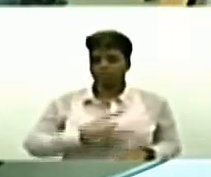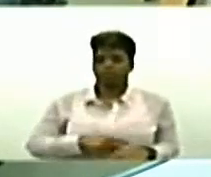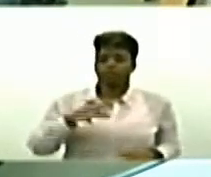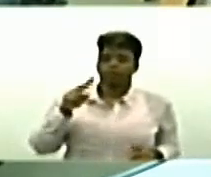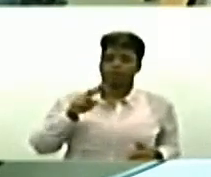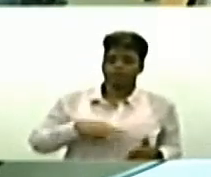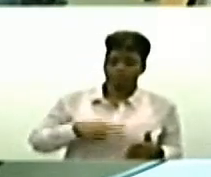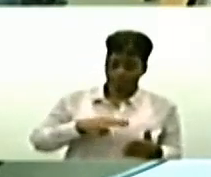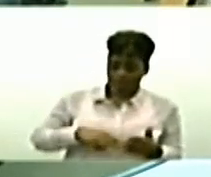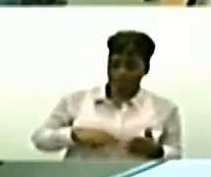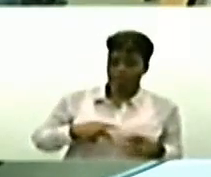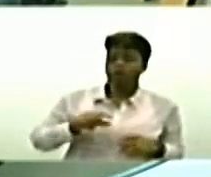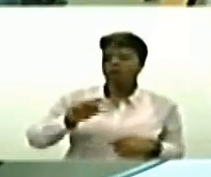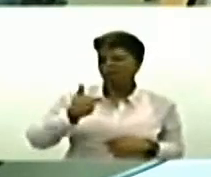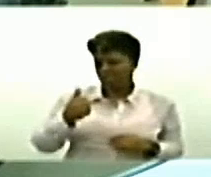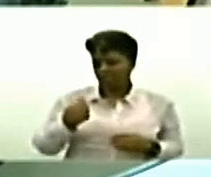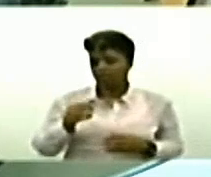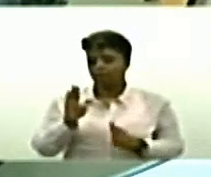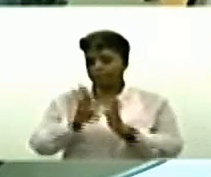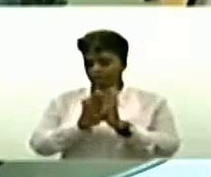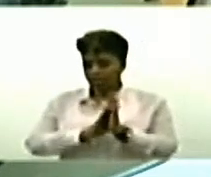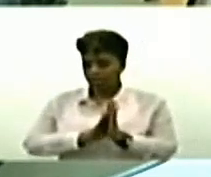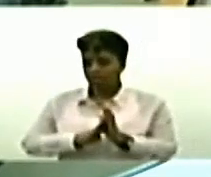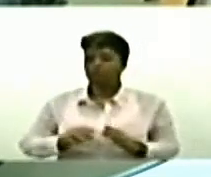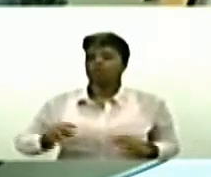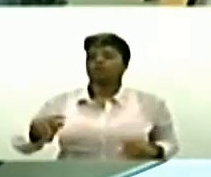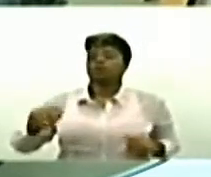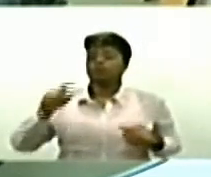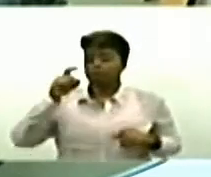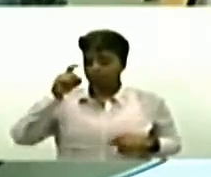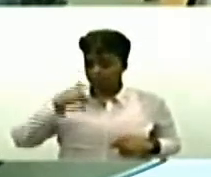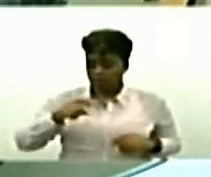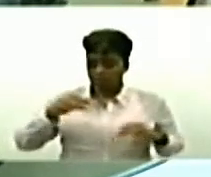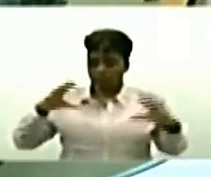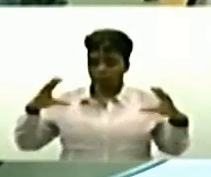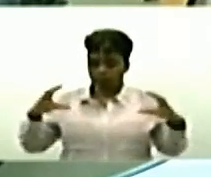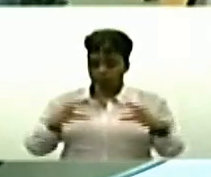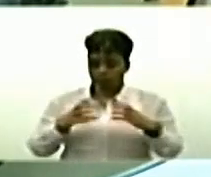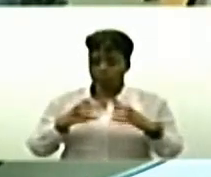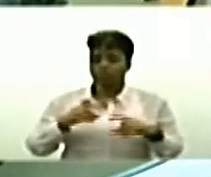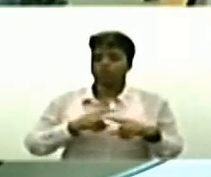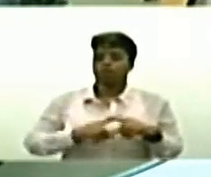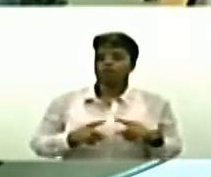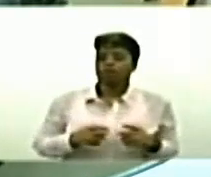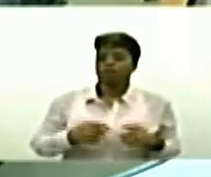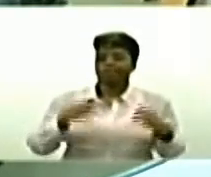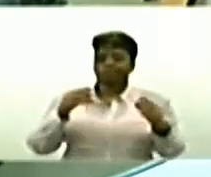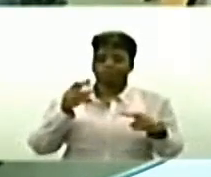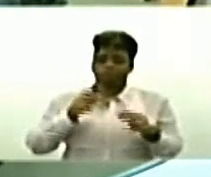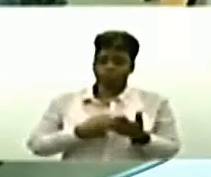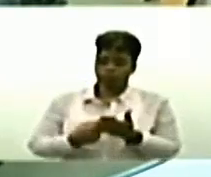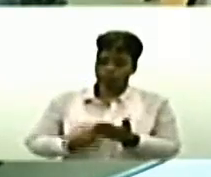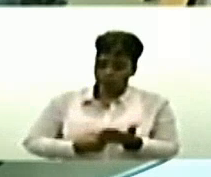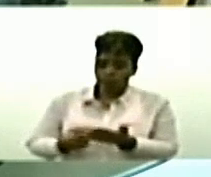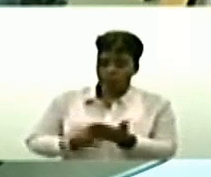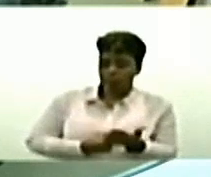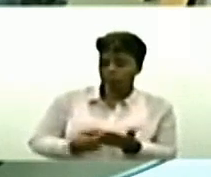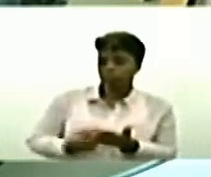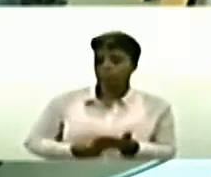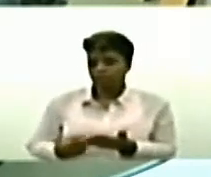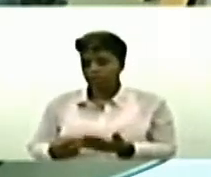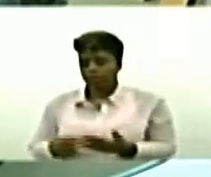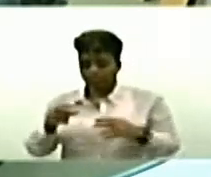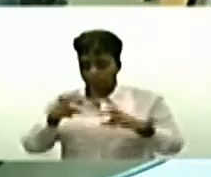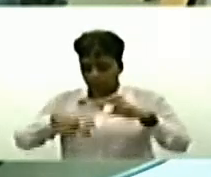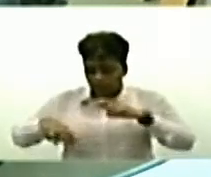bill clause by clause and offer any amendments which in your own considered opinion ought to be